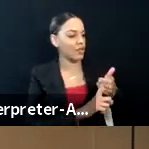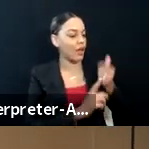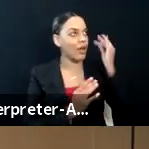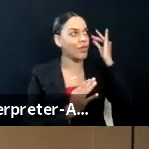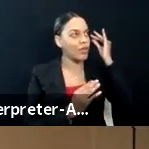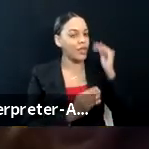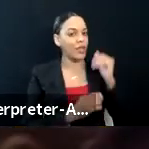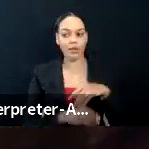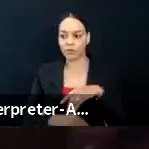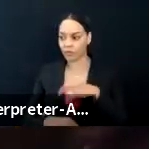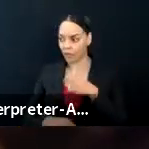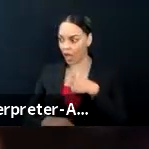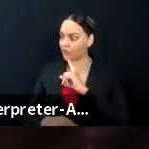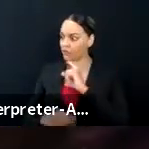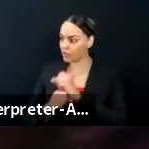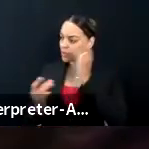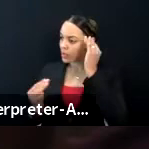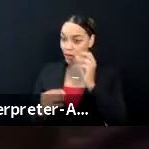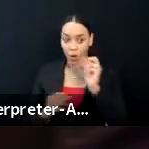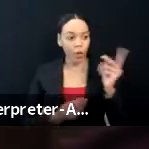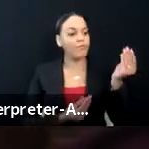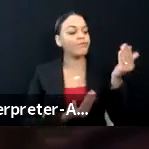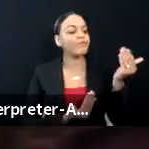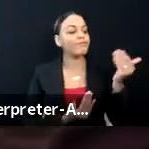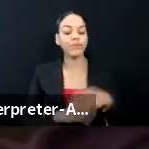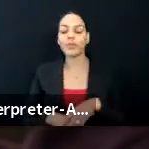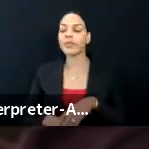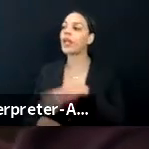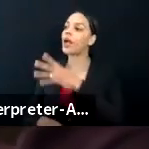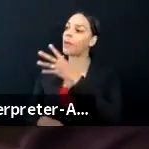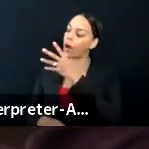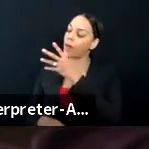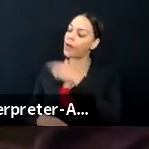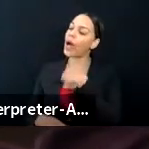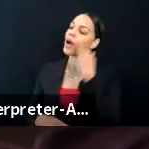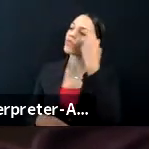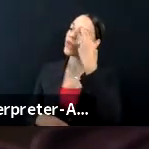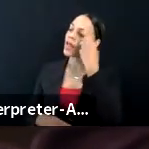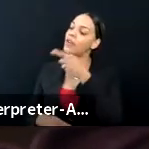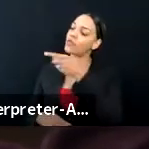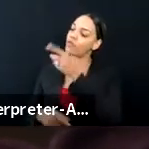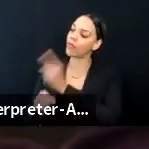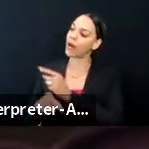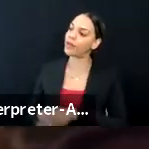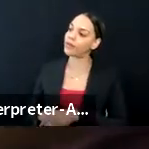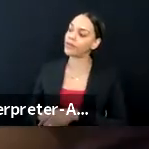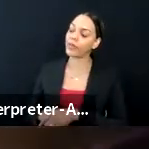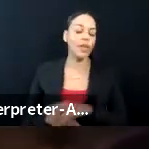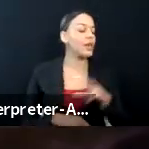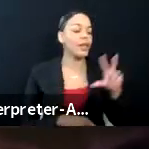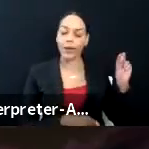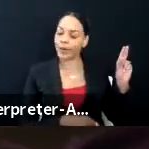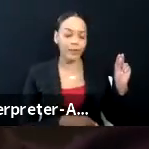about it. I have. Good. Let me hear it. Mama, I realized that you're right.